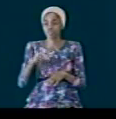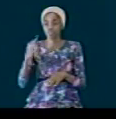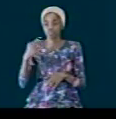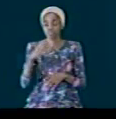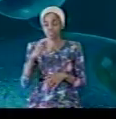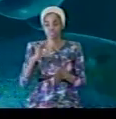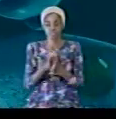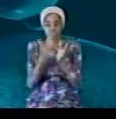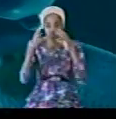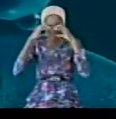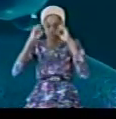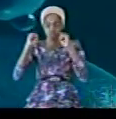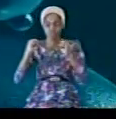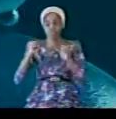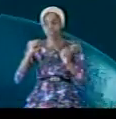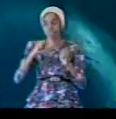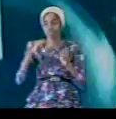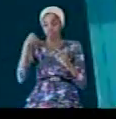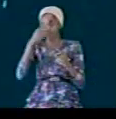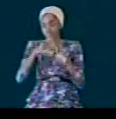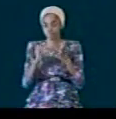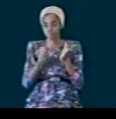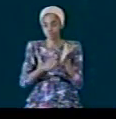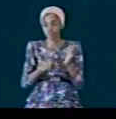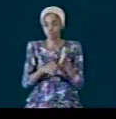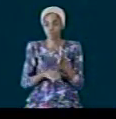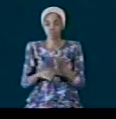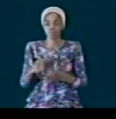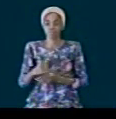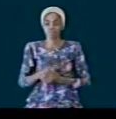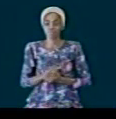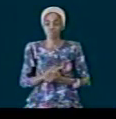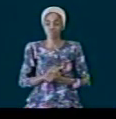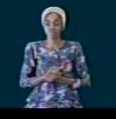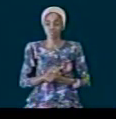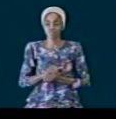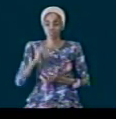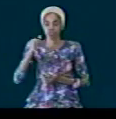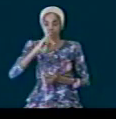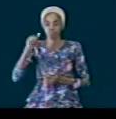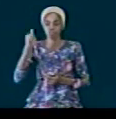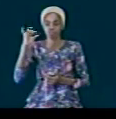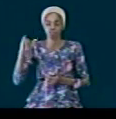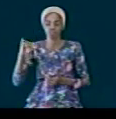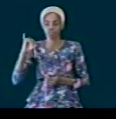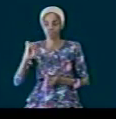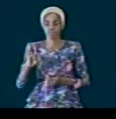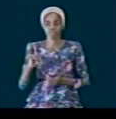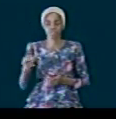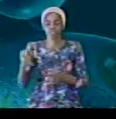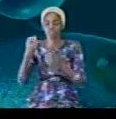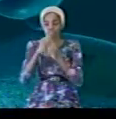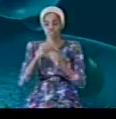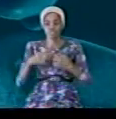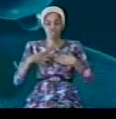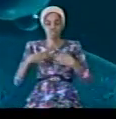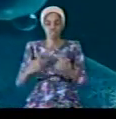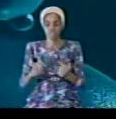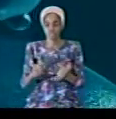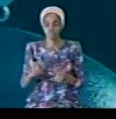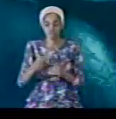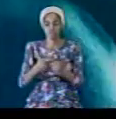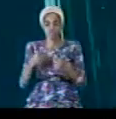received healing from a problem that he had had for a very long time. Banji could not raise his